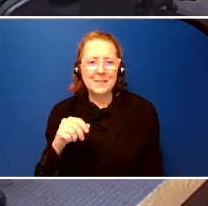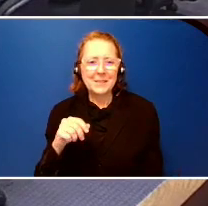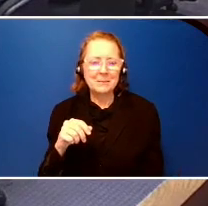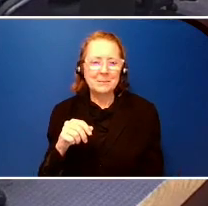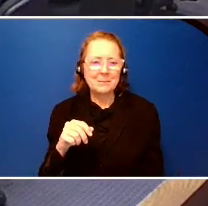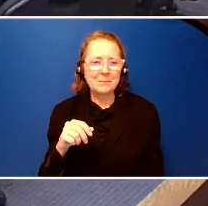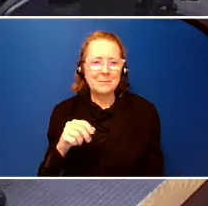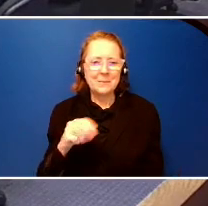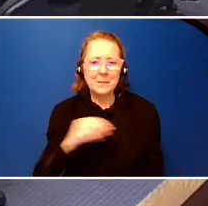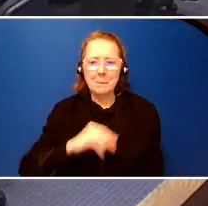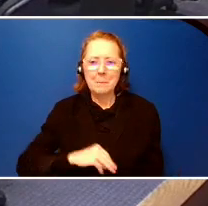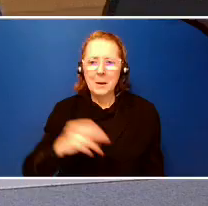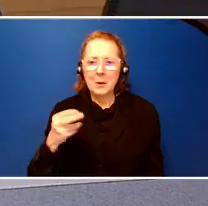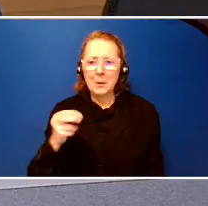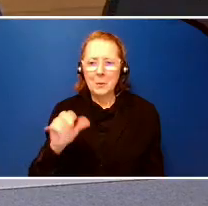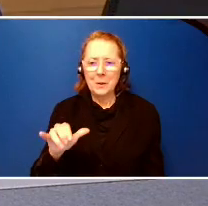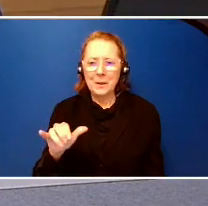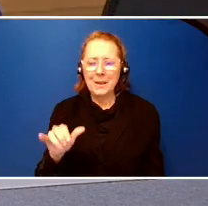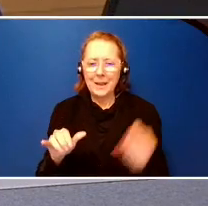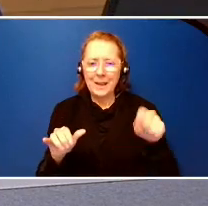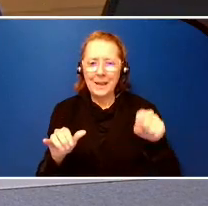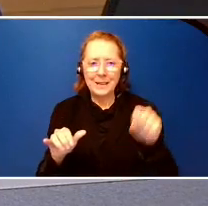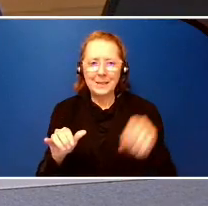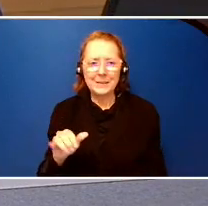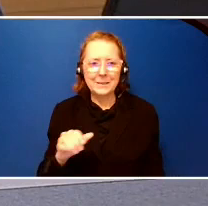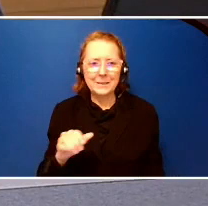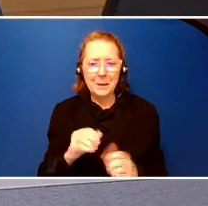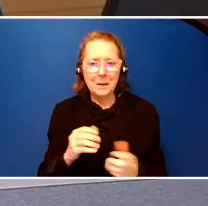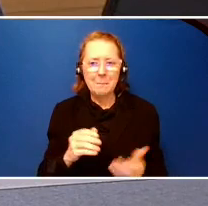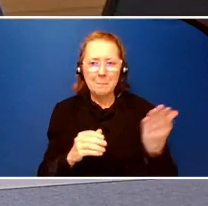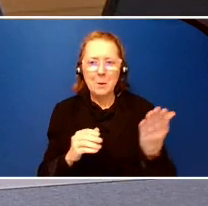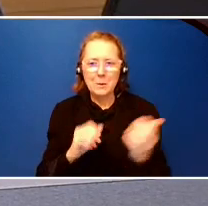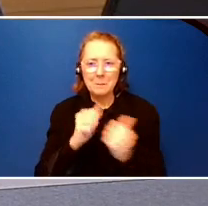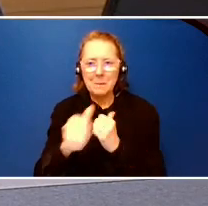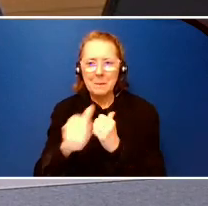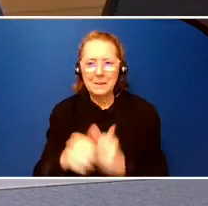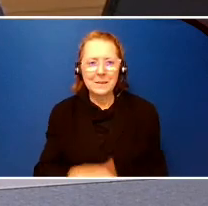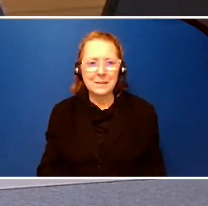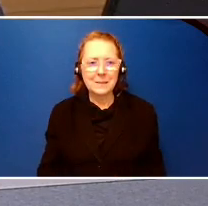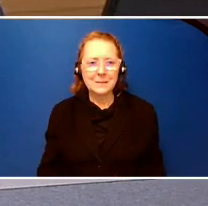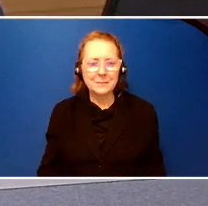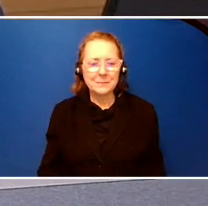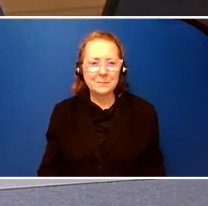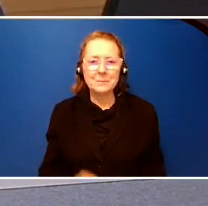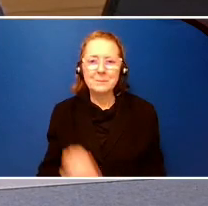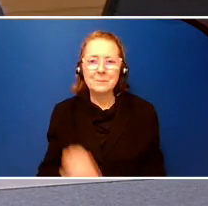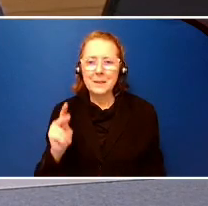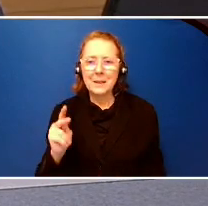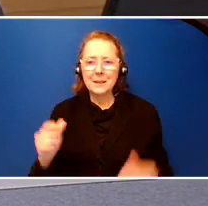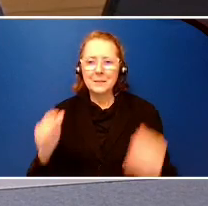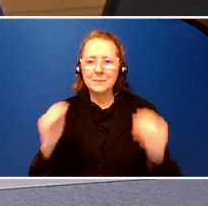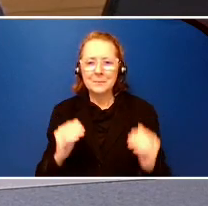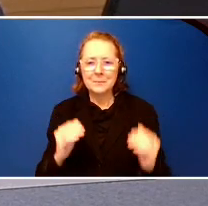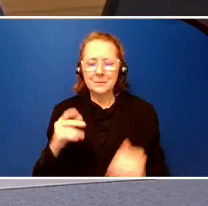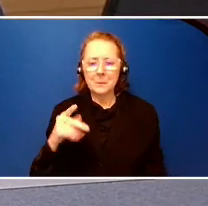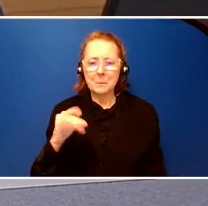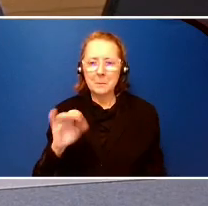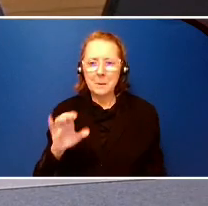And Mayor Hoy? Aye. Motion passes. All right, we are on to public hearings, item